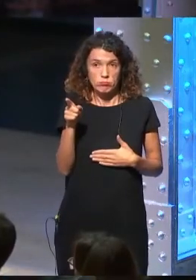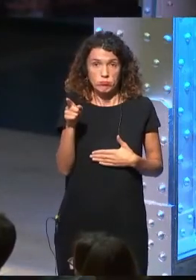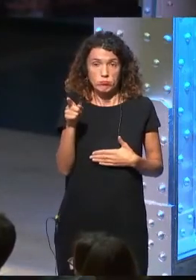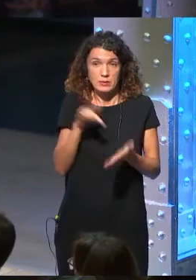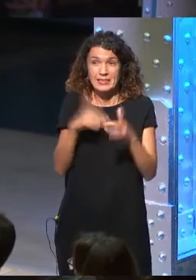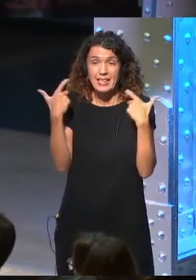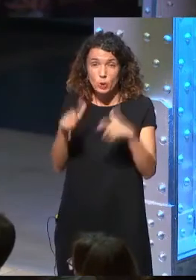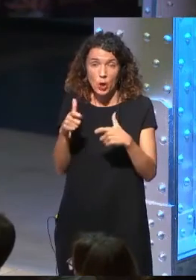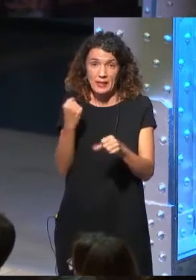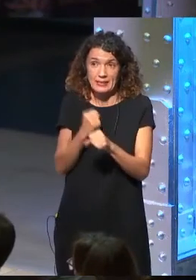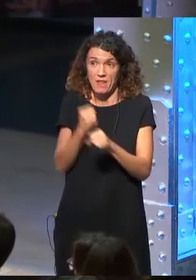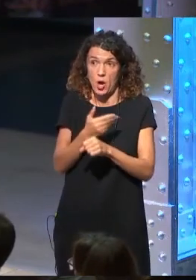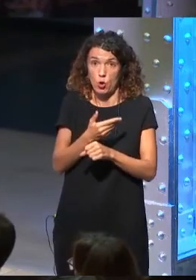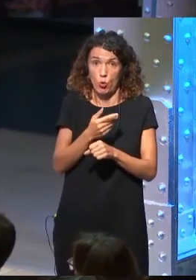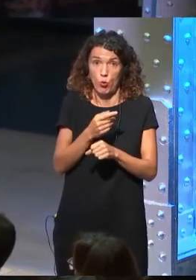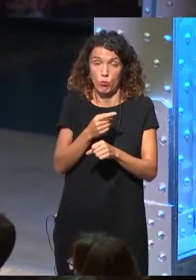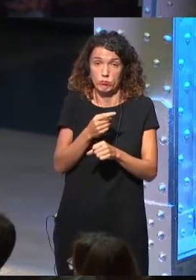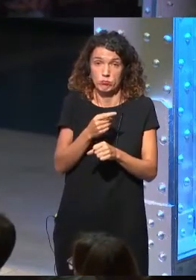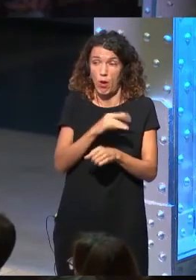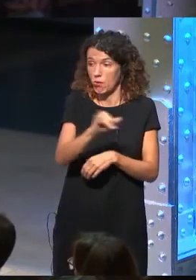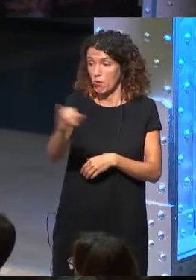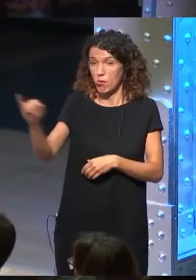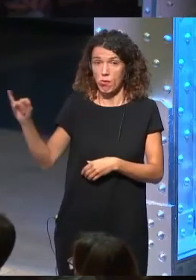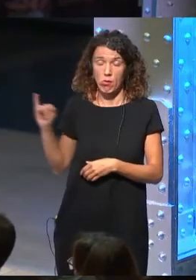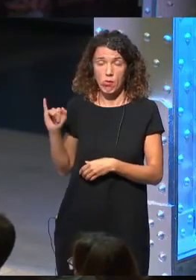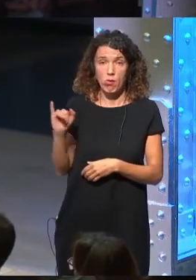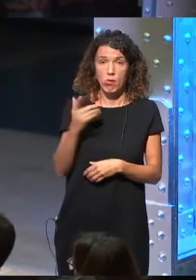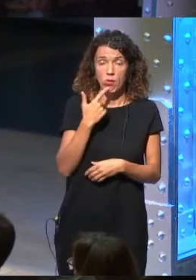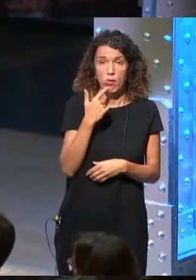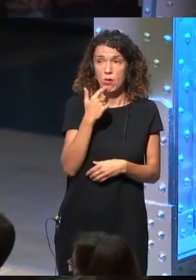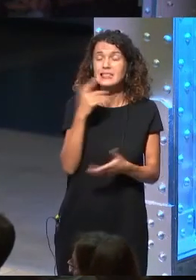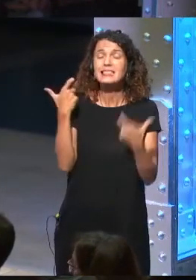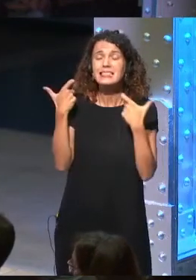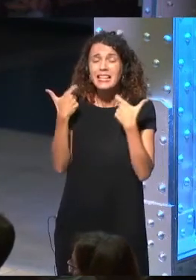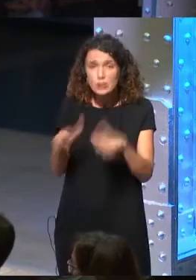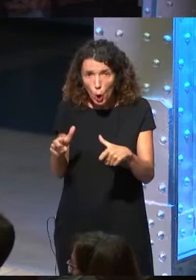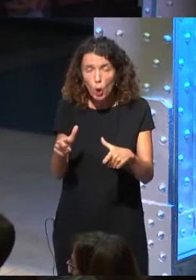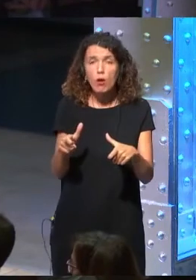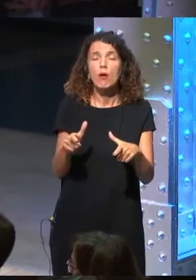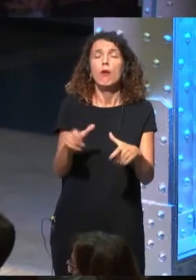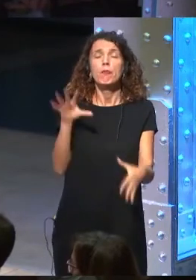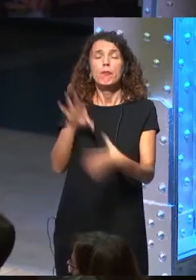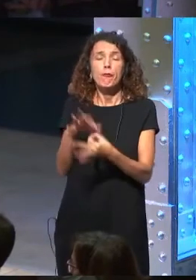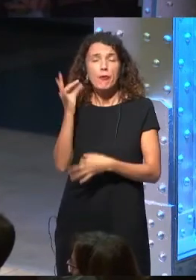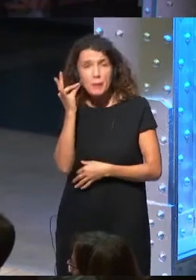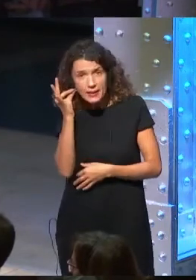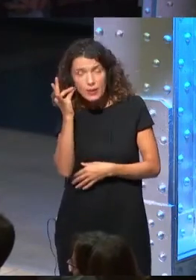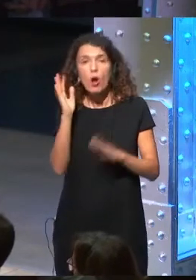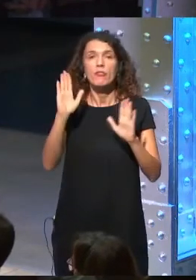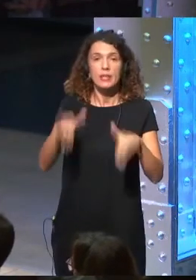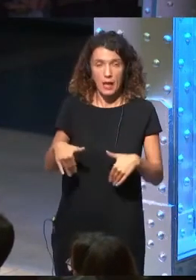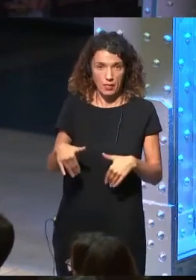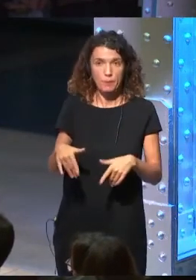employment that used to be female employment that has been has welcomed men